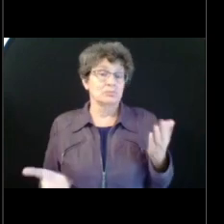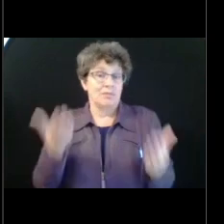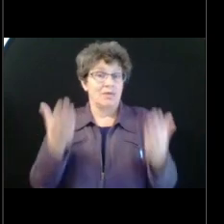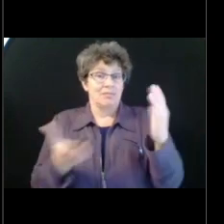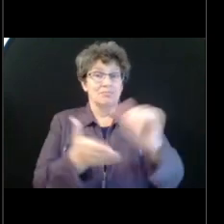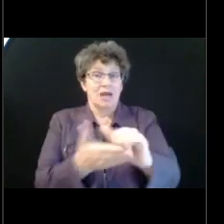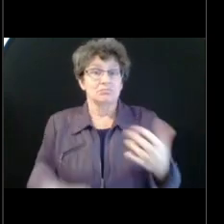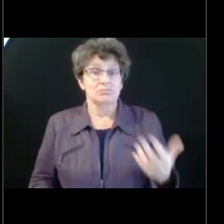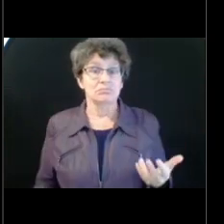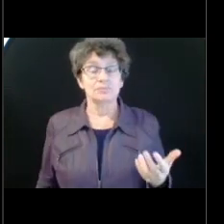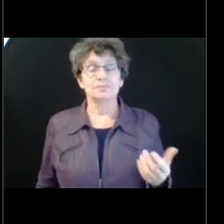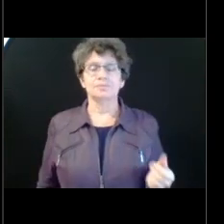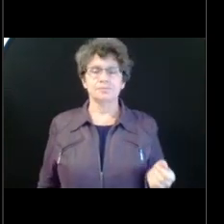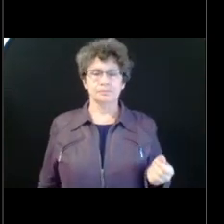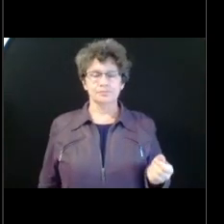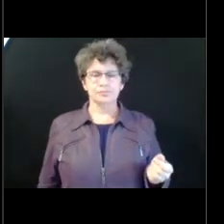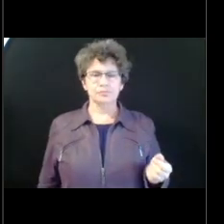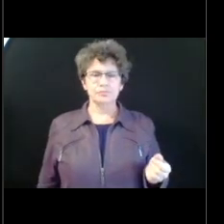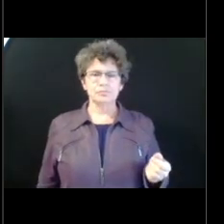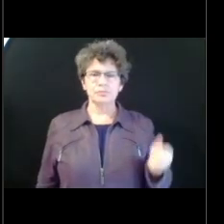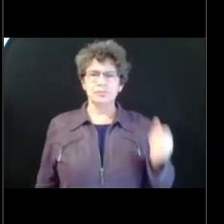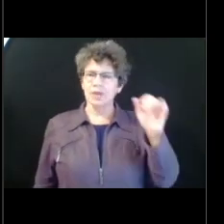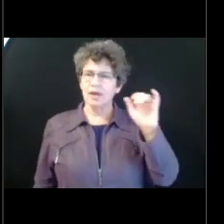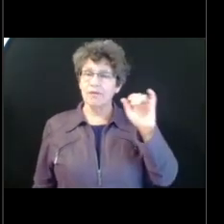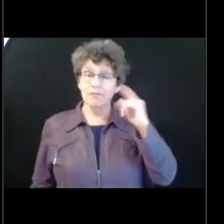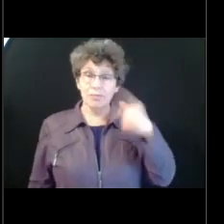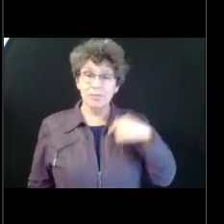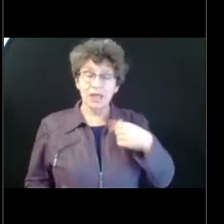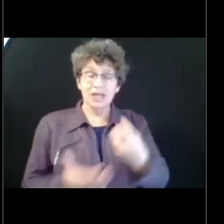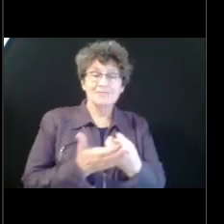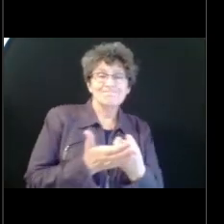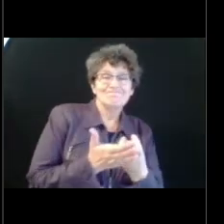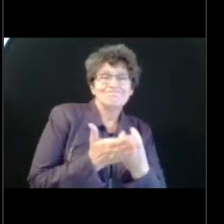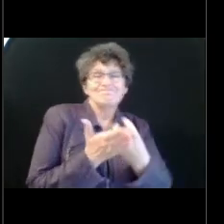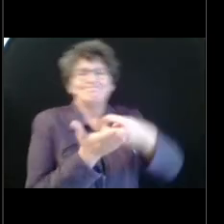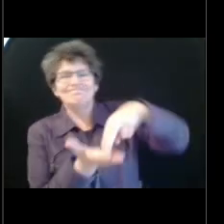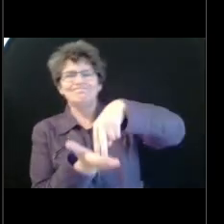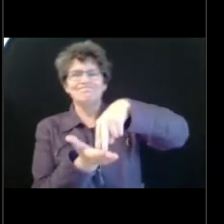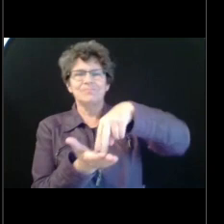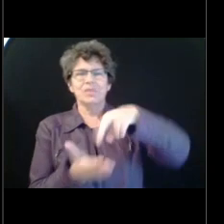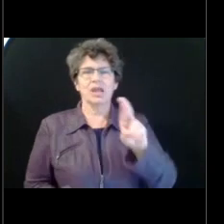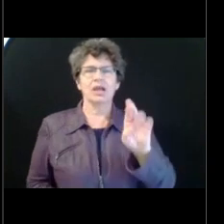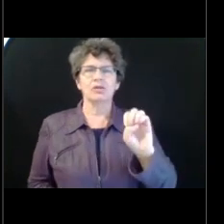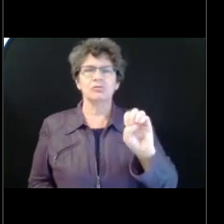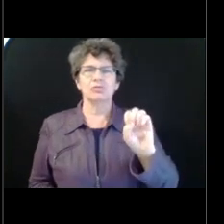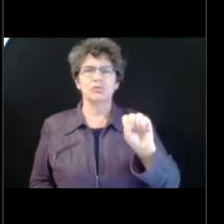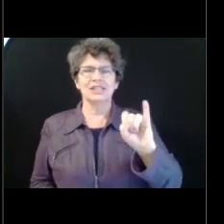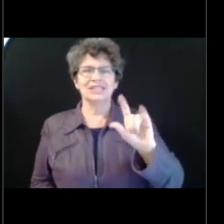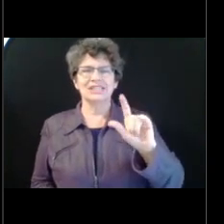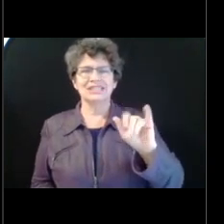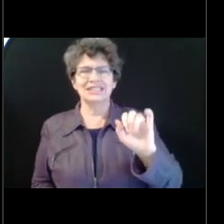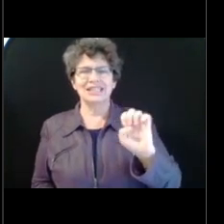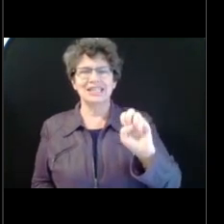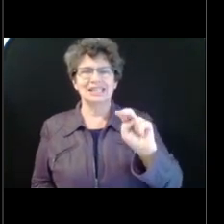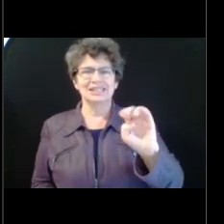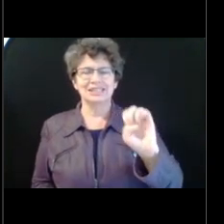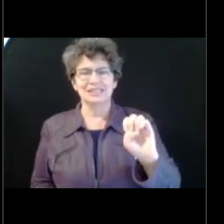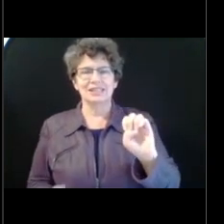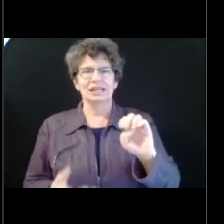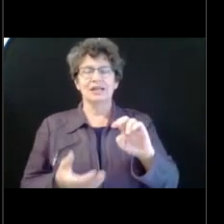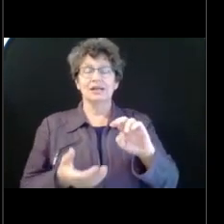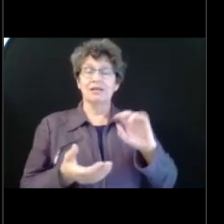me has had a long history, but as an academic term and as the sort of thing we're talking about